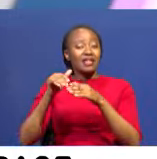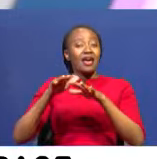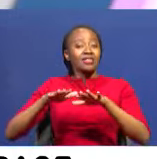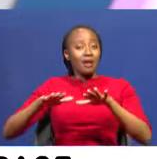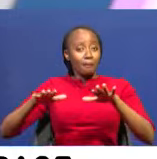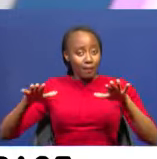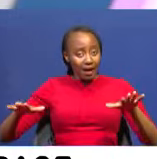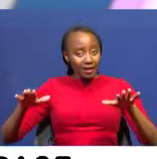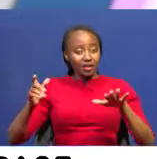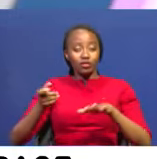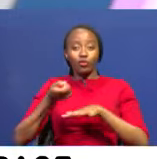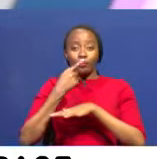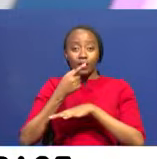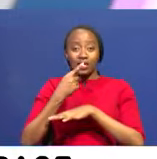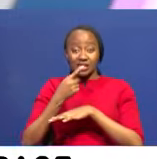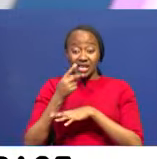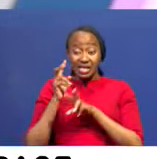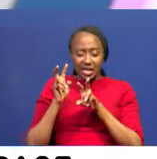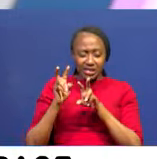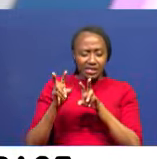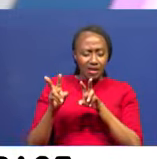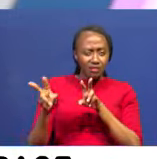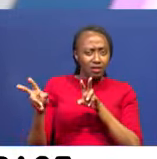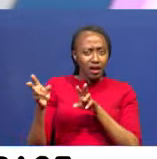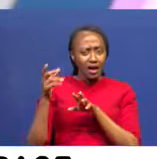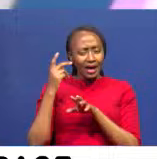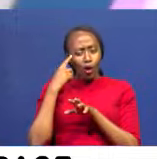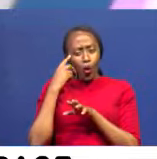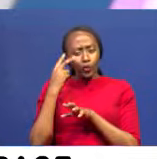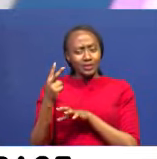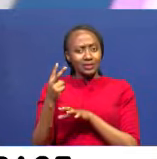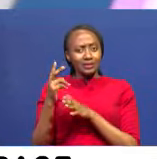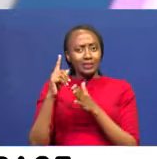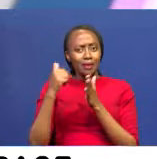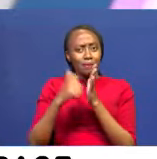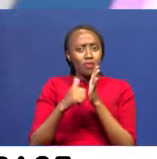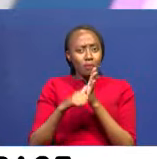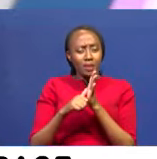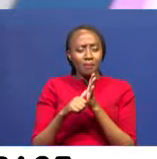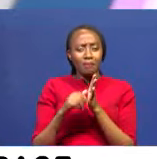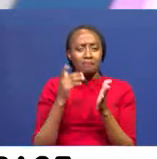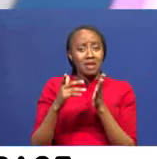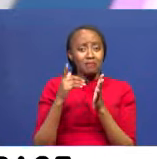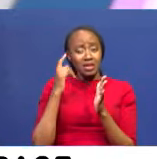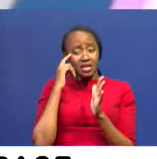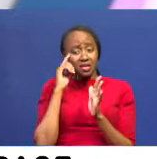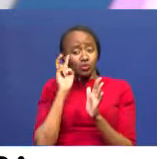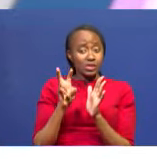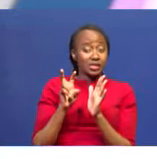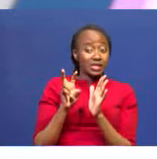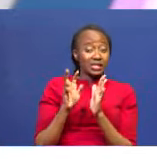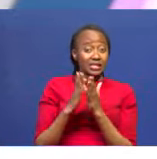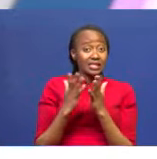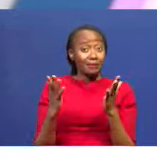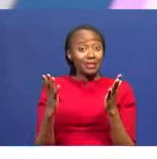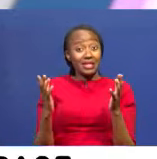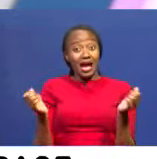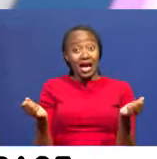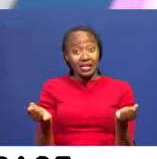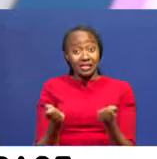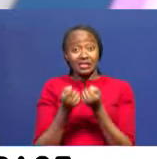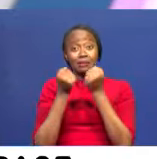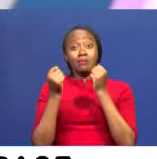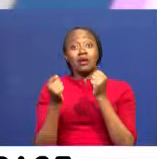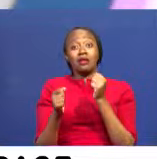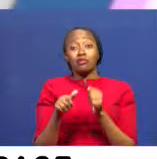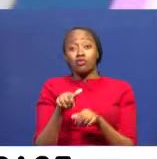that when they notice, or when the manufacturer notices, because sometimes you may notice that something could have gone wrong when it's already in the market, that